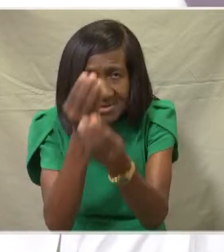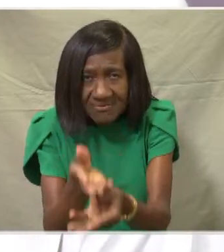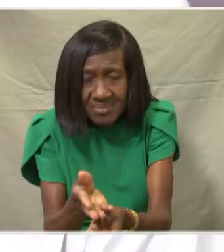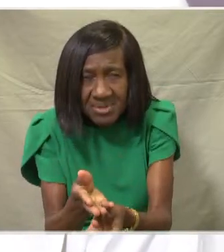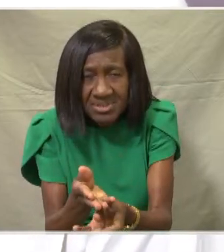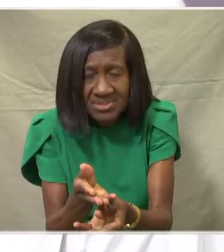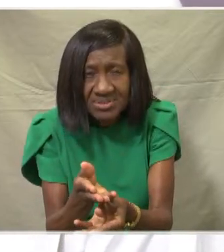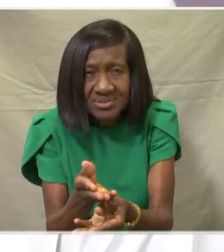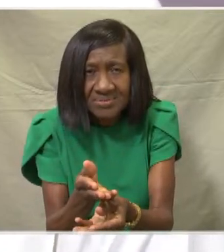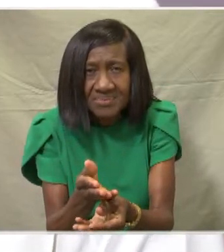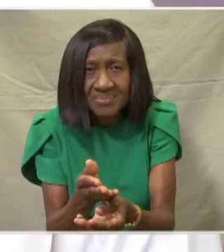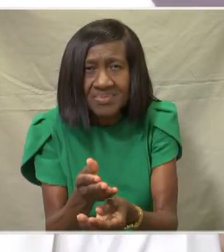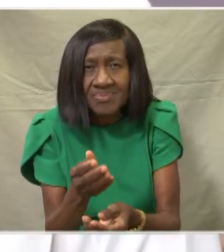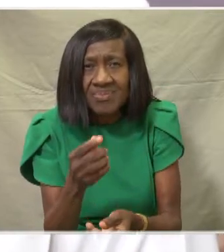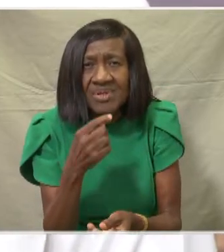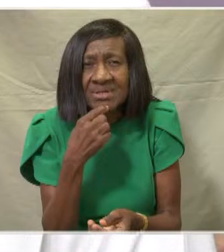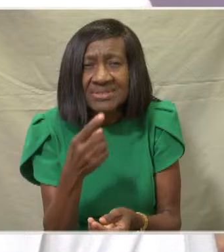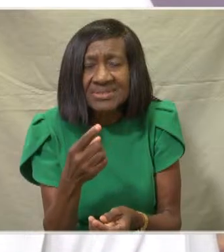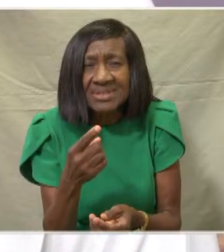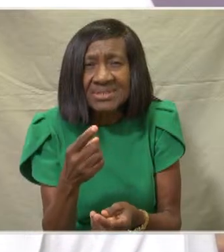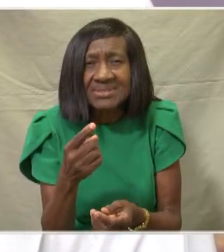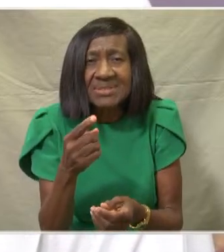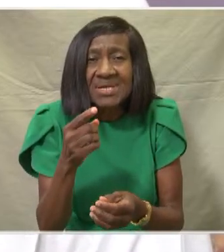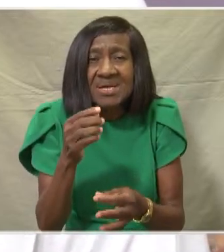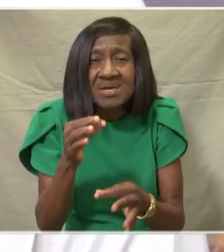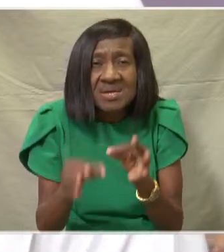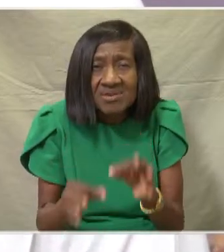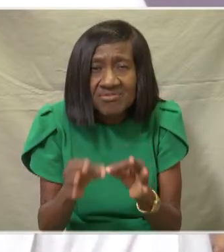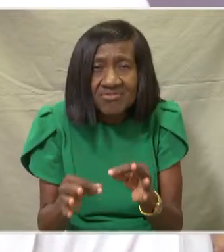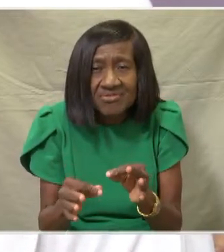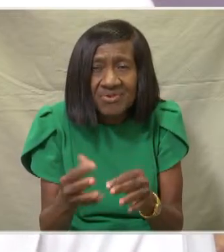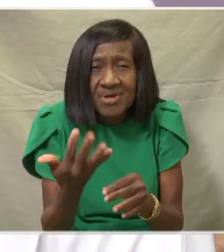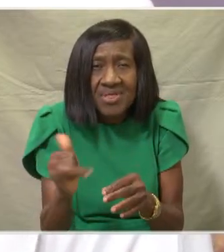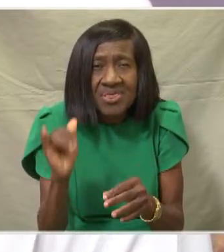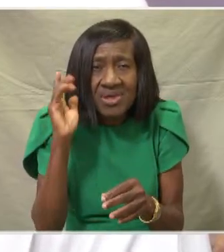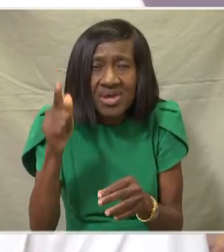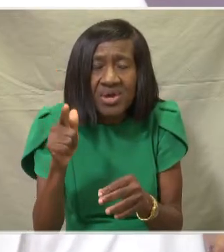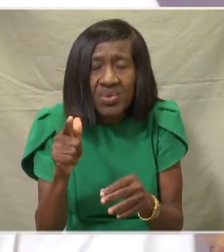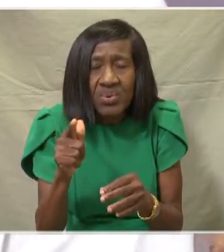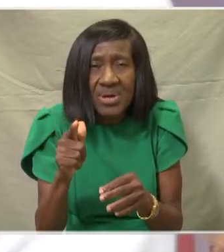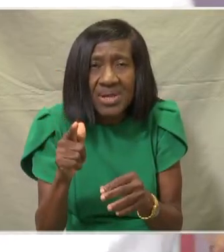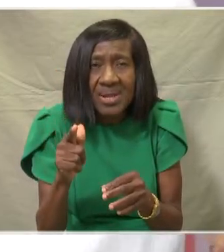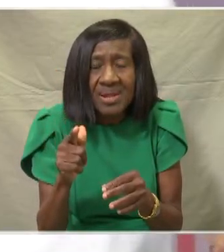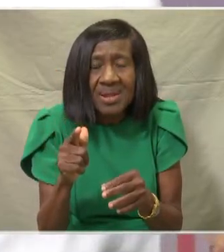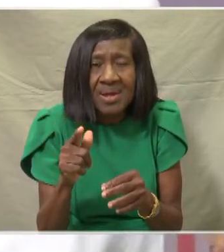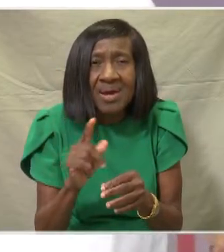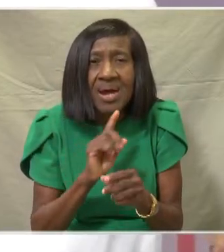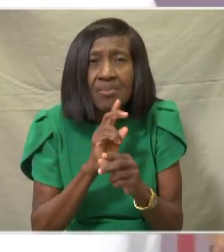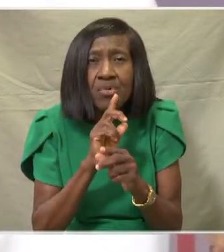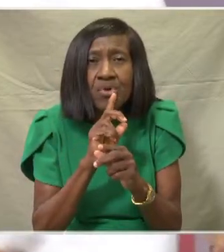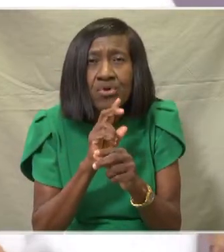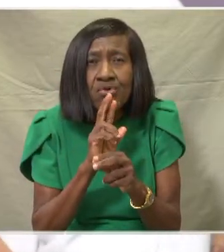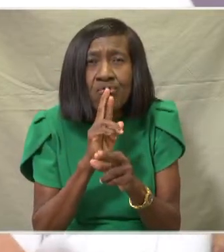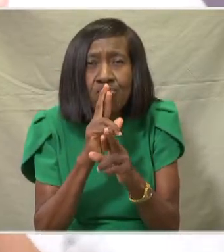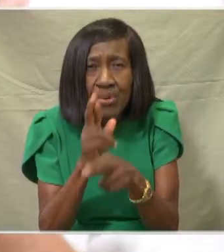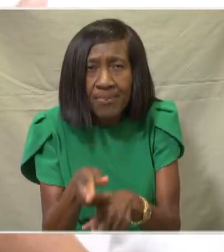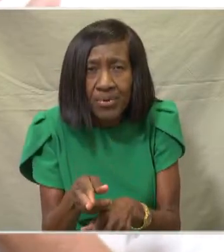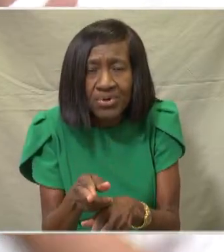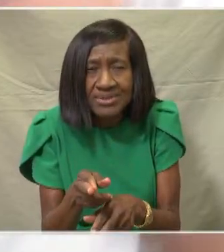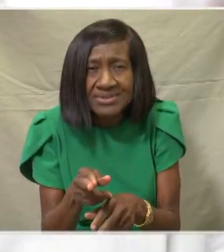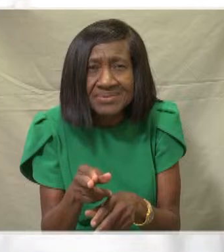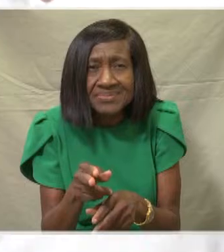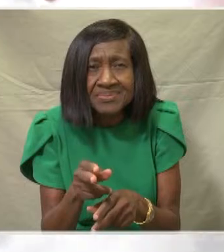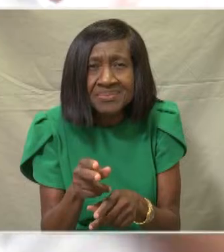offering some kind of anonymous reporting of money because of the fears that people have. Well, I took the